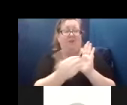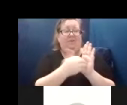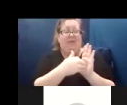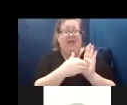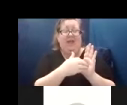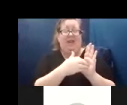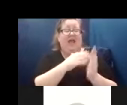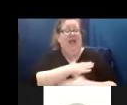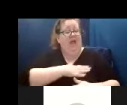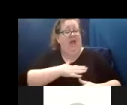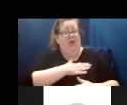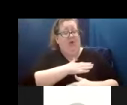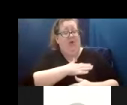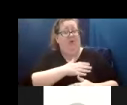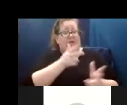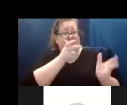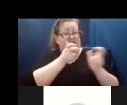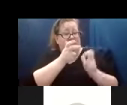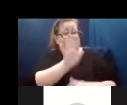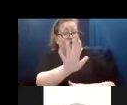hearing your feedback on how this meeting went.